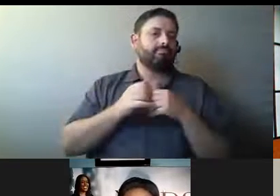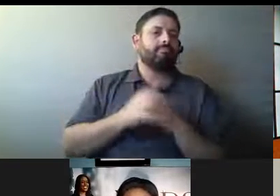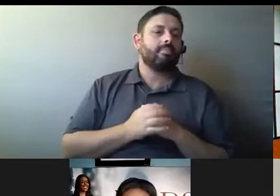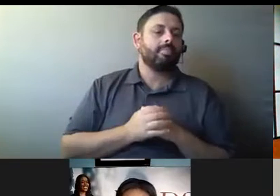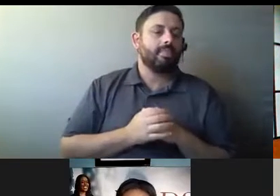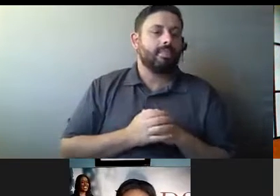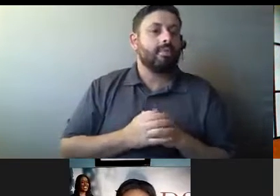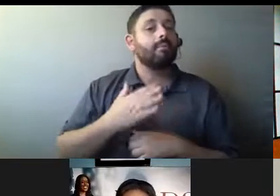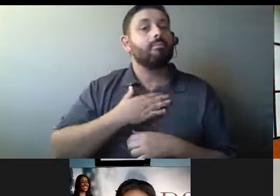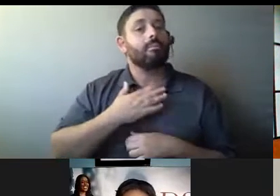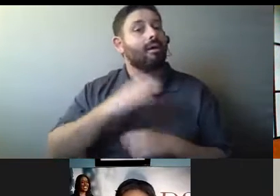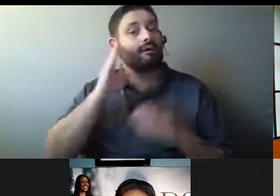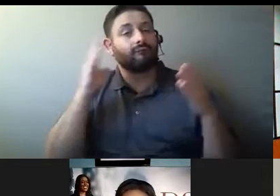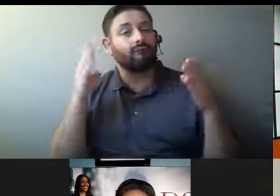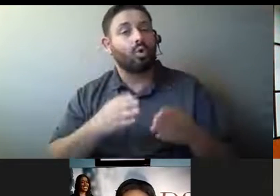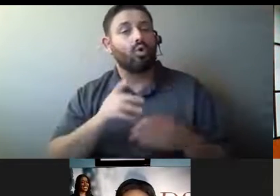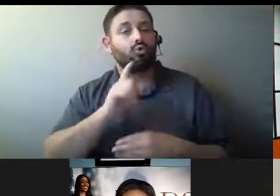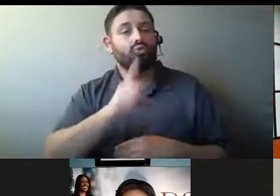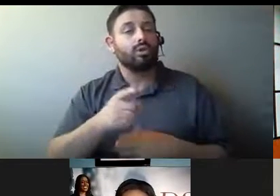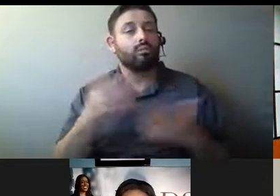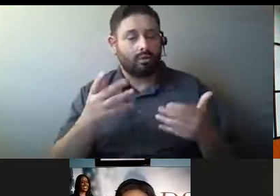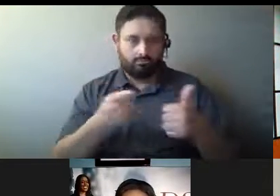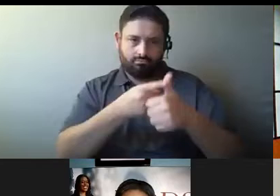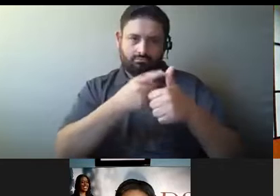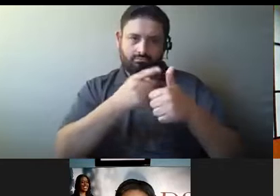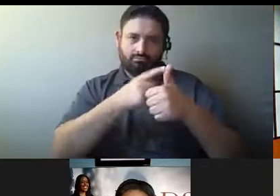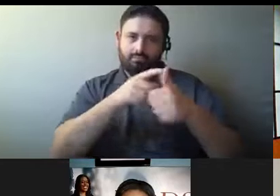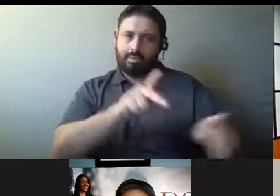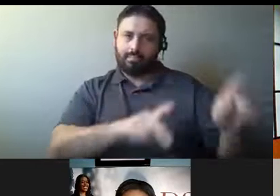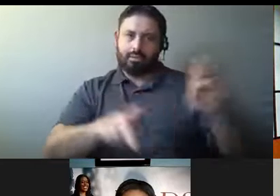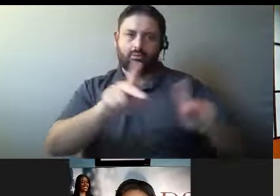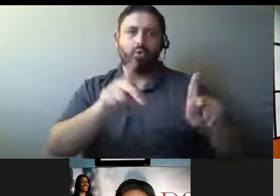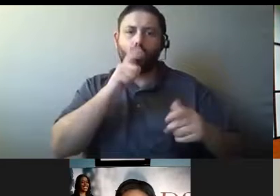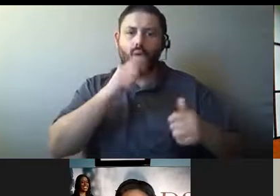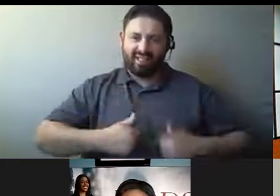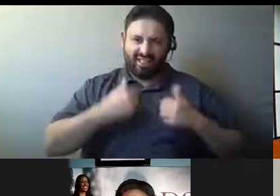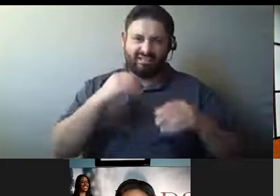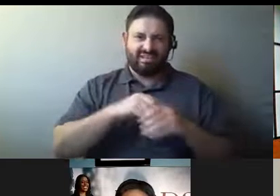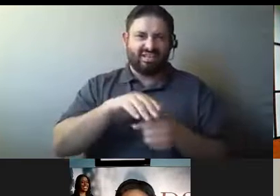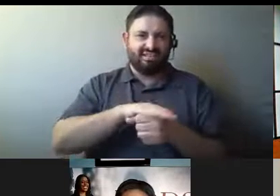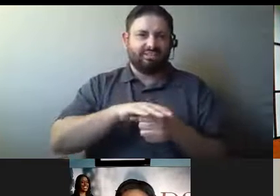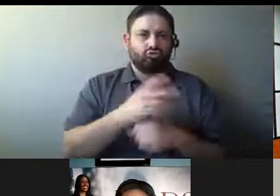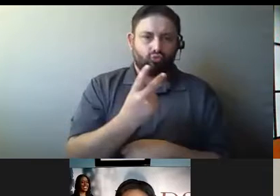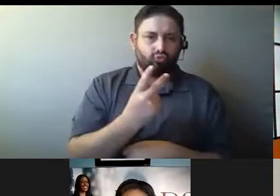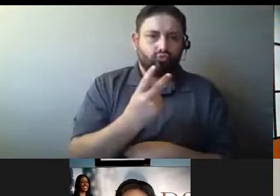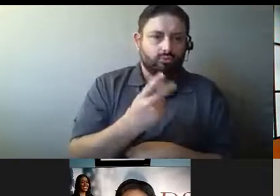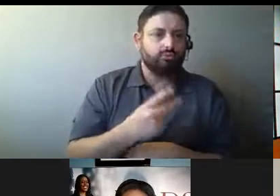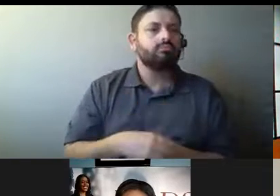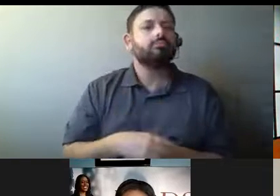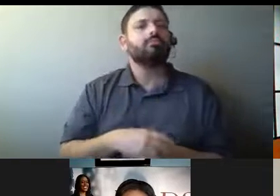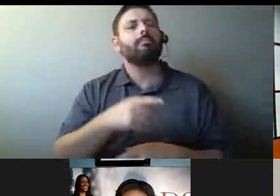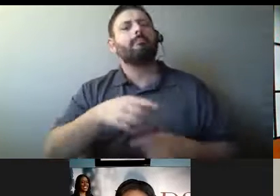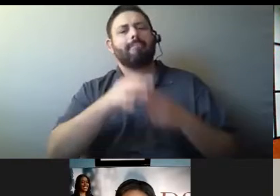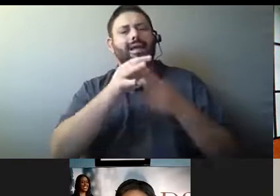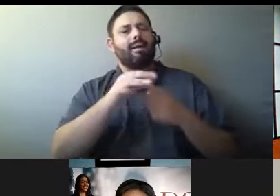My focus really in this is first the people, the residents of District 2, especially in those areas of District 2 that feel like